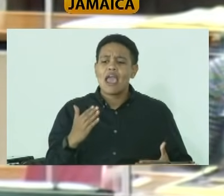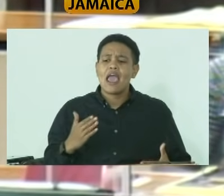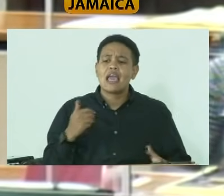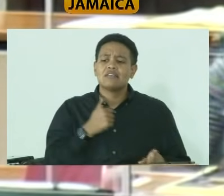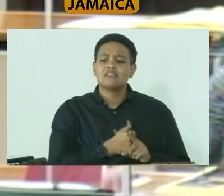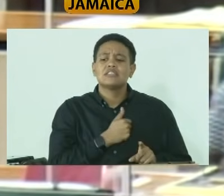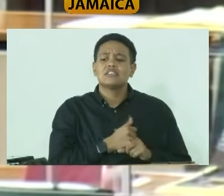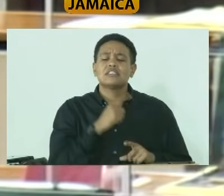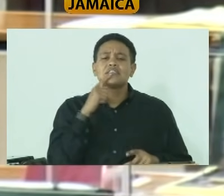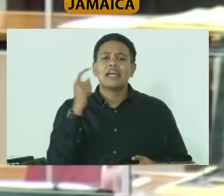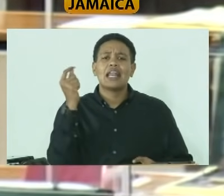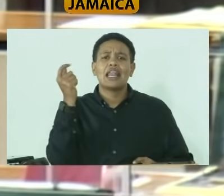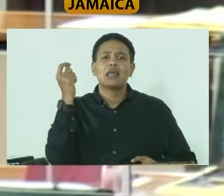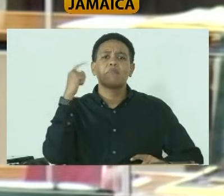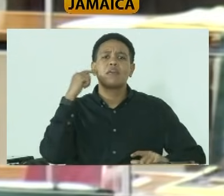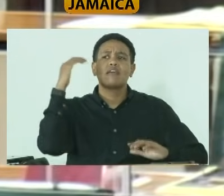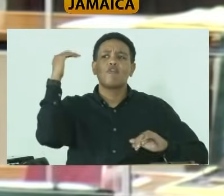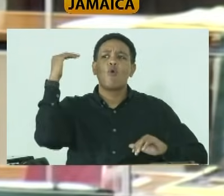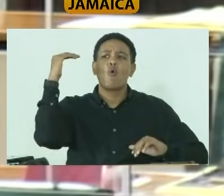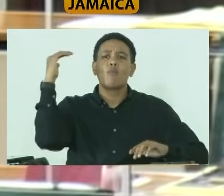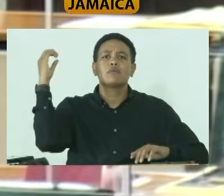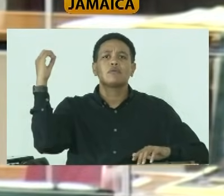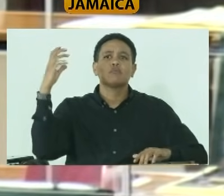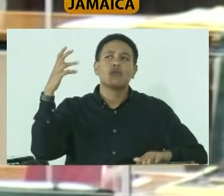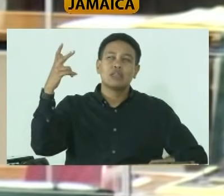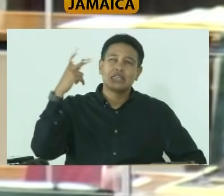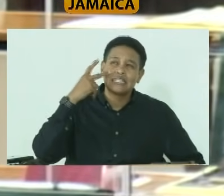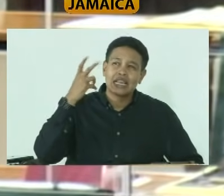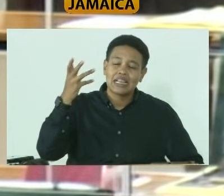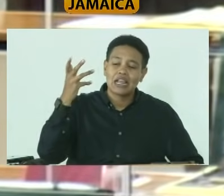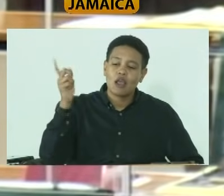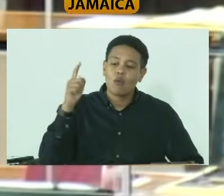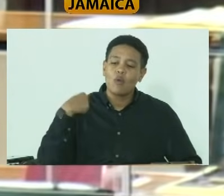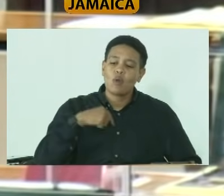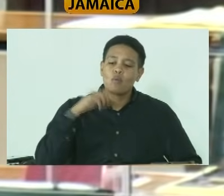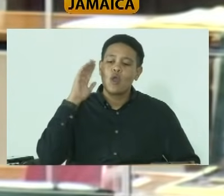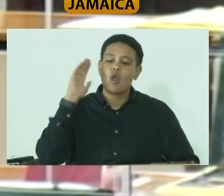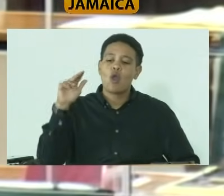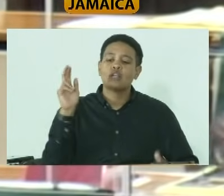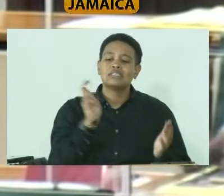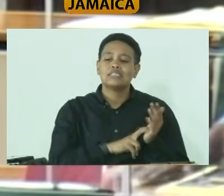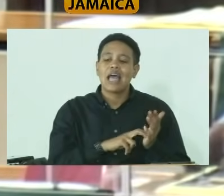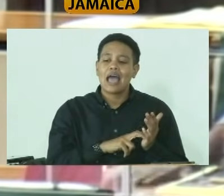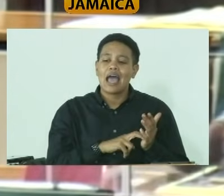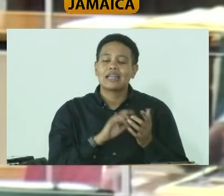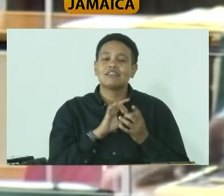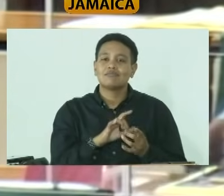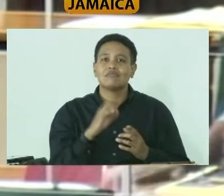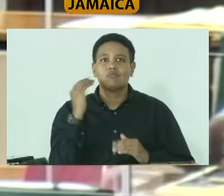is a ray of hope upon the horizon of which we all stand.